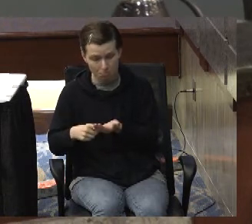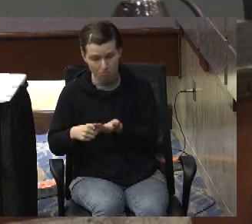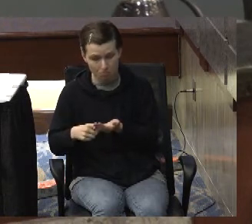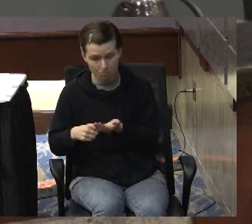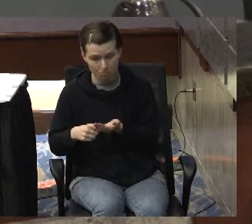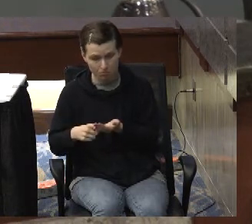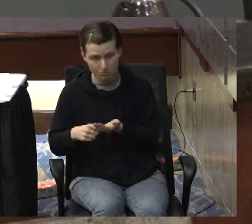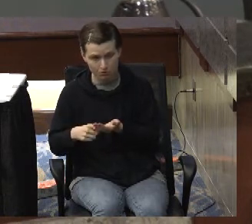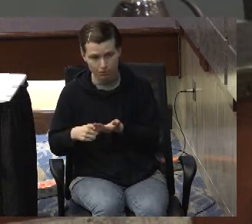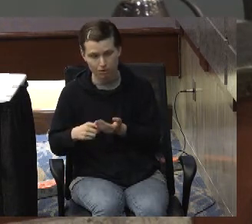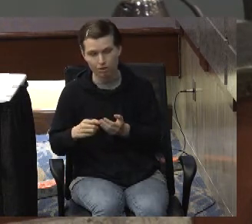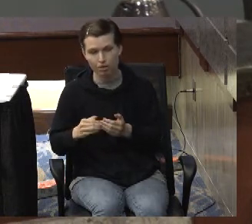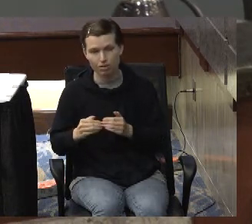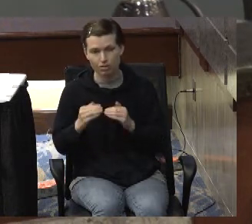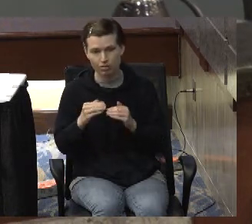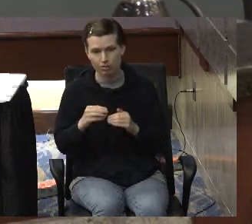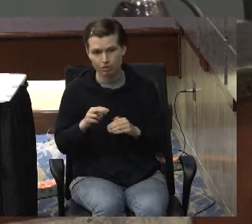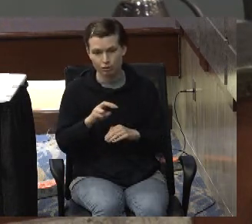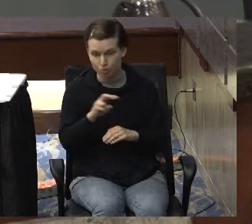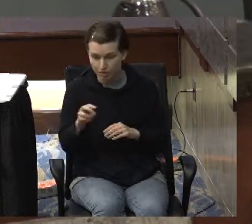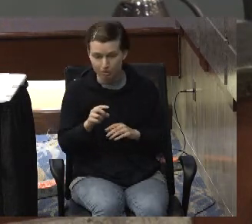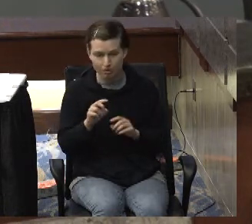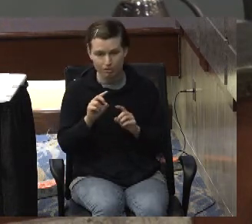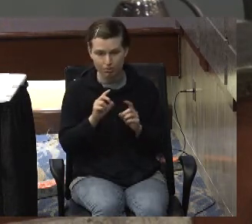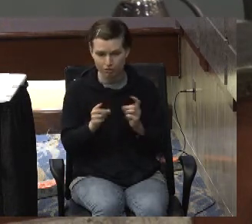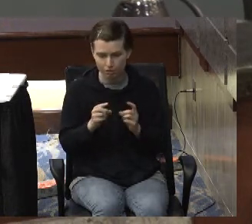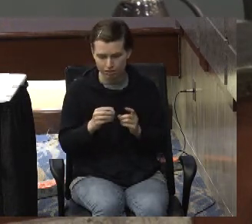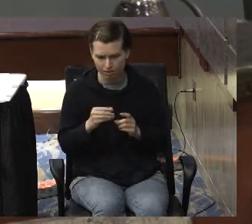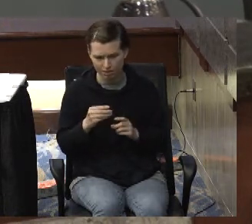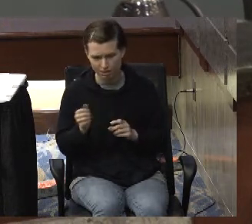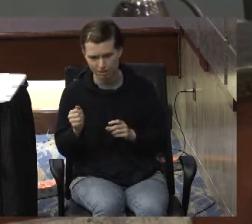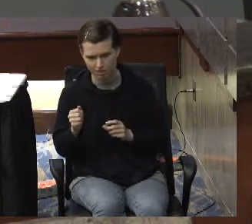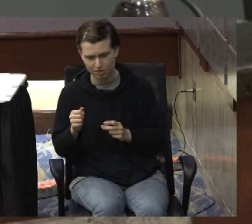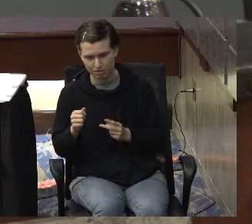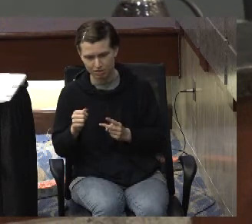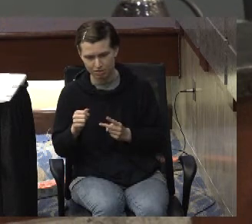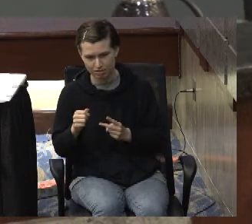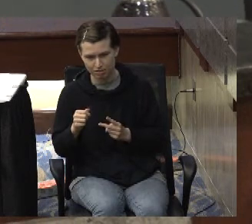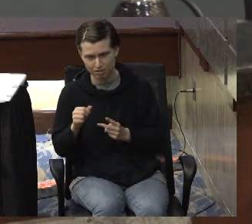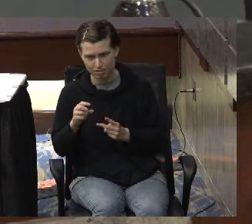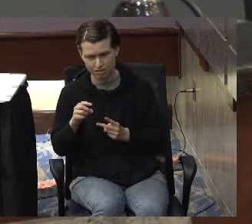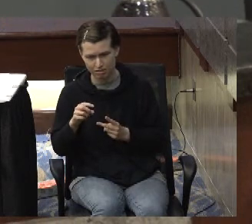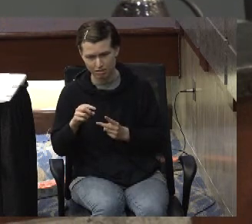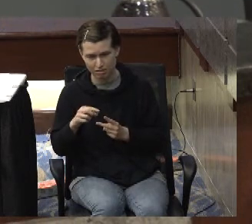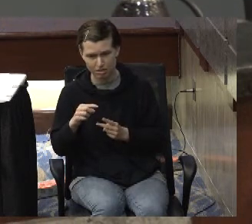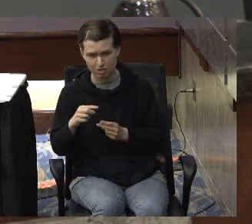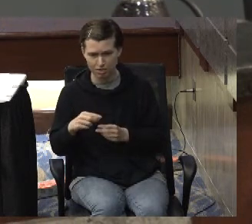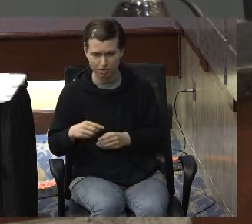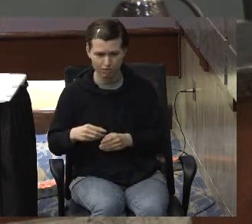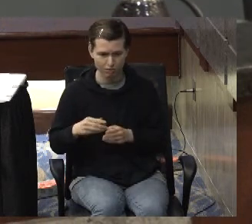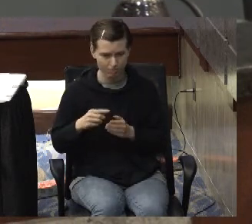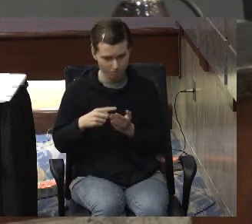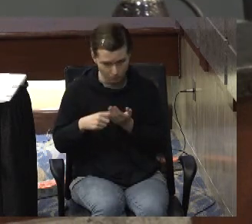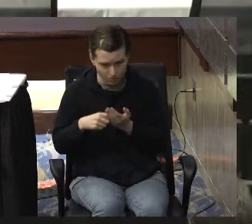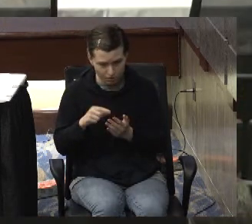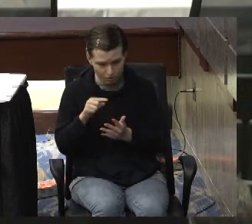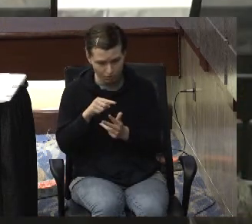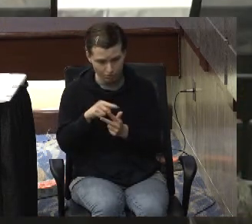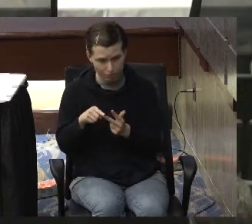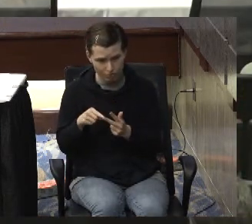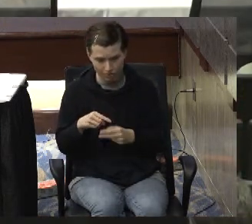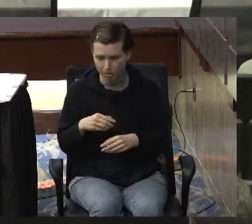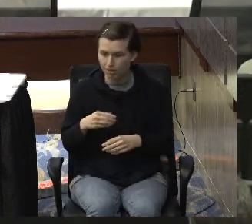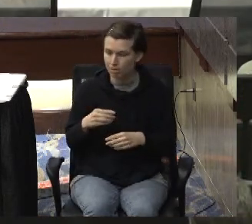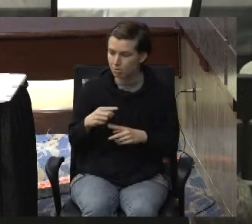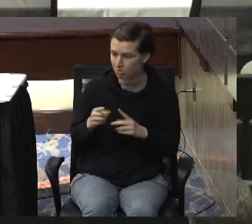with our transit director as well as Deidre and I to talk through those points they raised. But we did make the